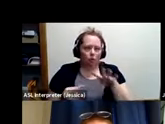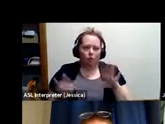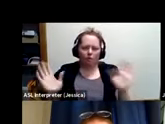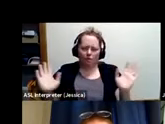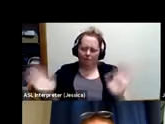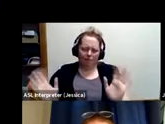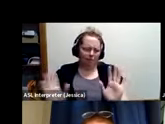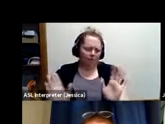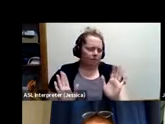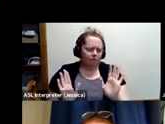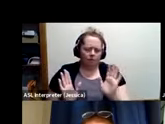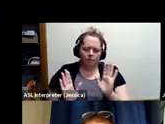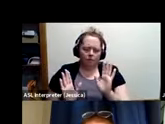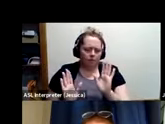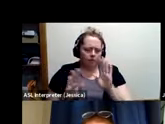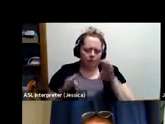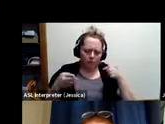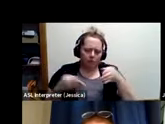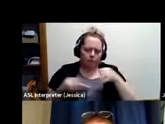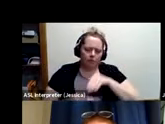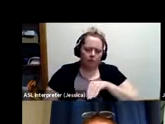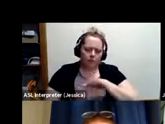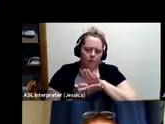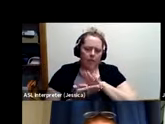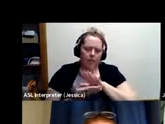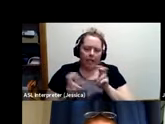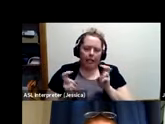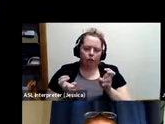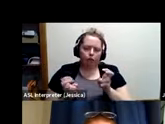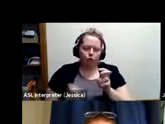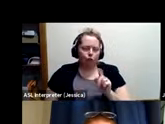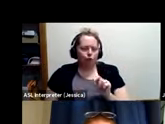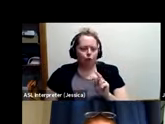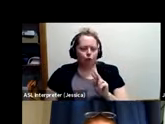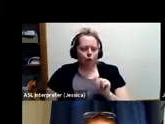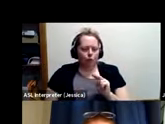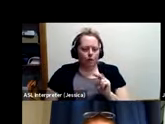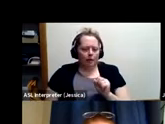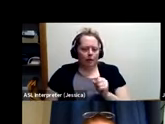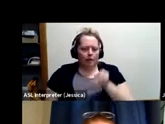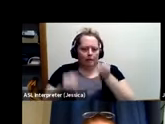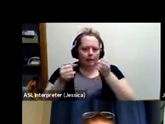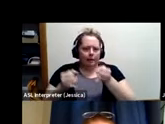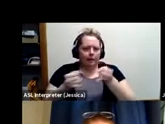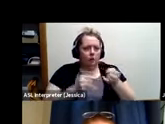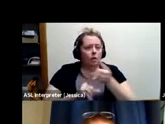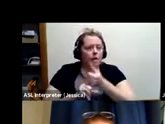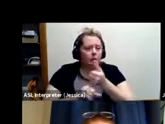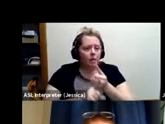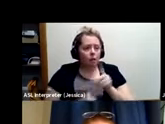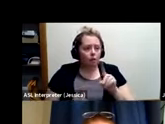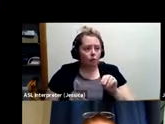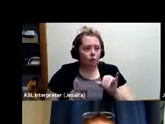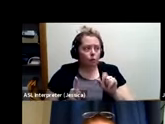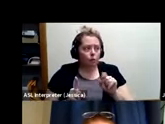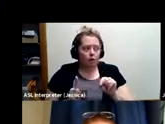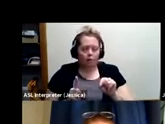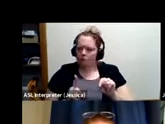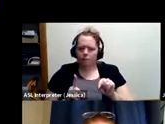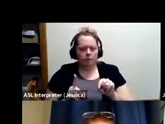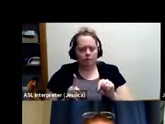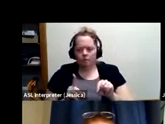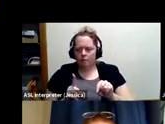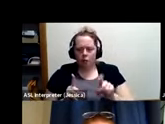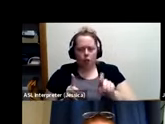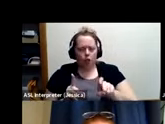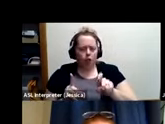head on. Trans people should not have to be doing that. We should not have to rally at a doctor's office. We shouldn't have